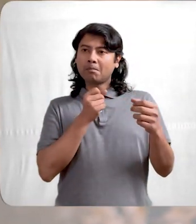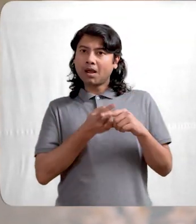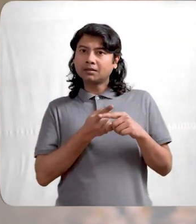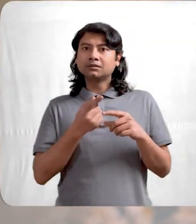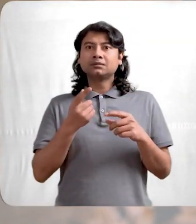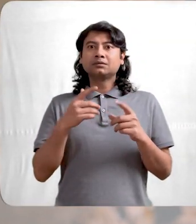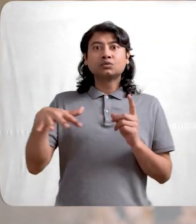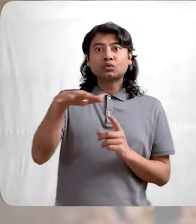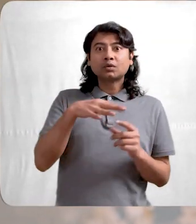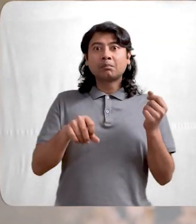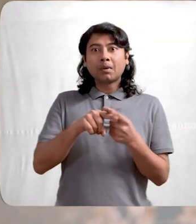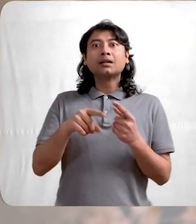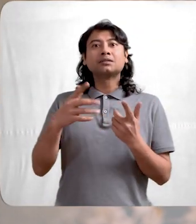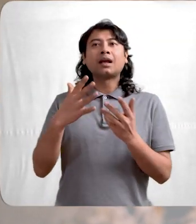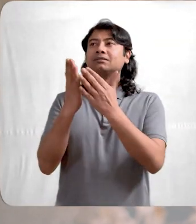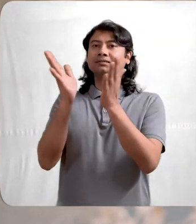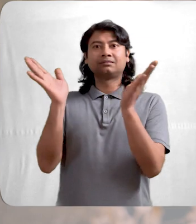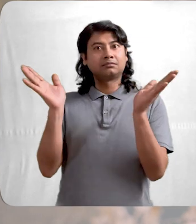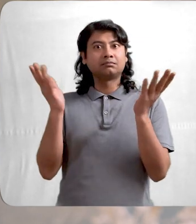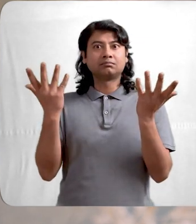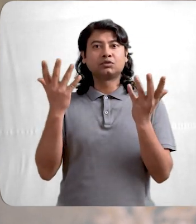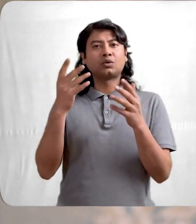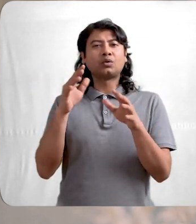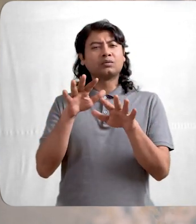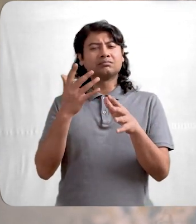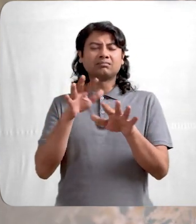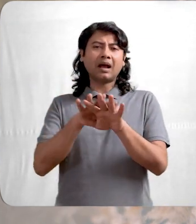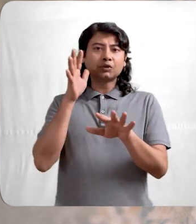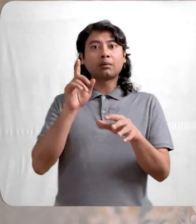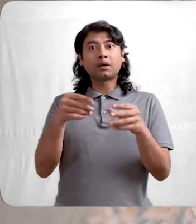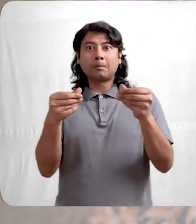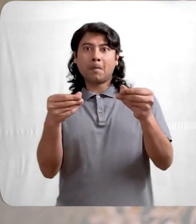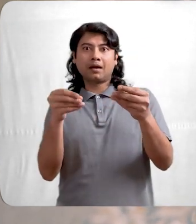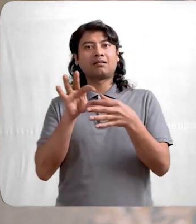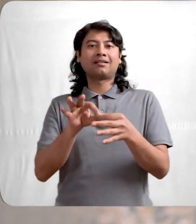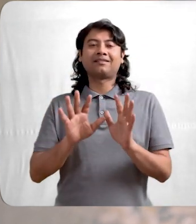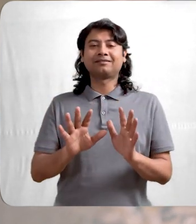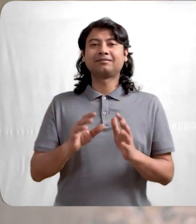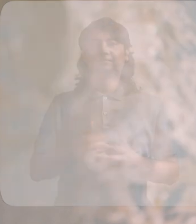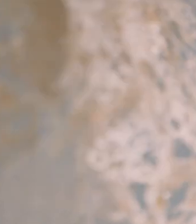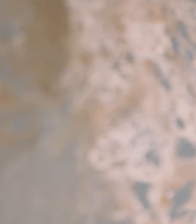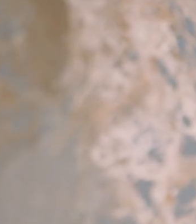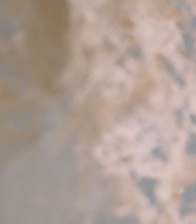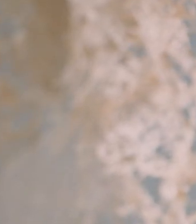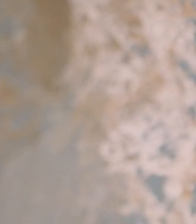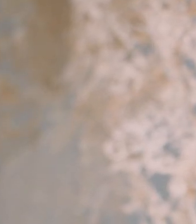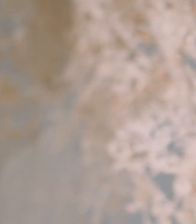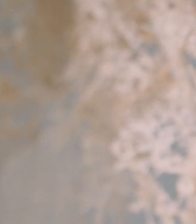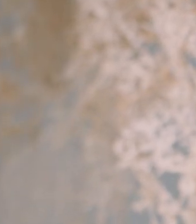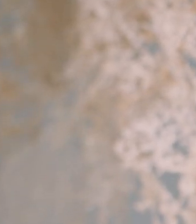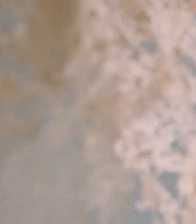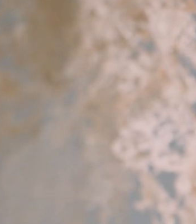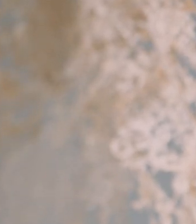individual level, society level, and much larger level. So it's a very abstract idea as well as a very physical idea.